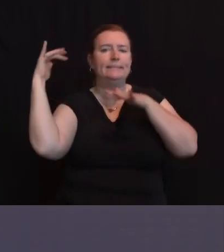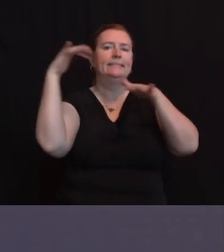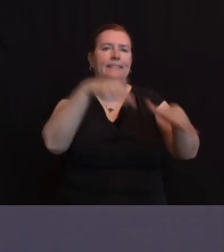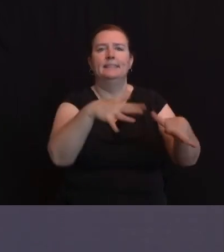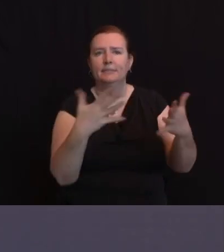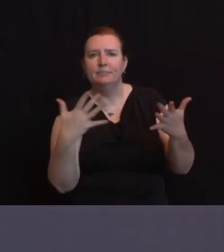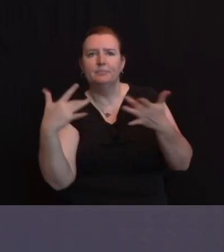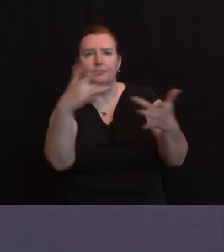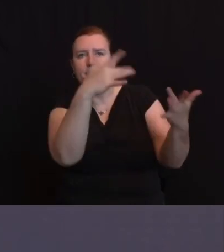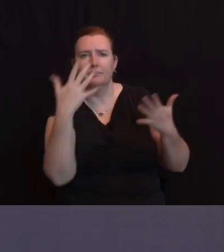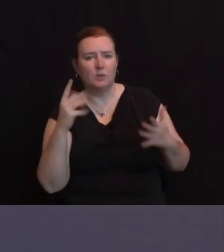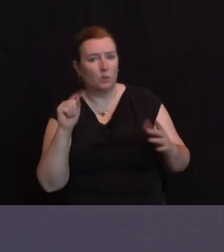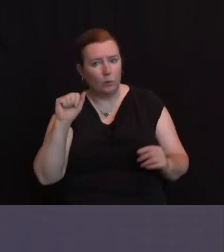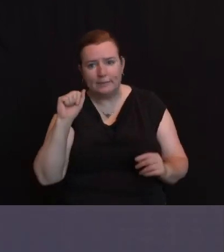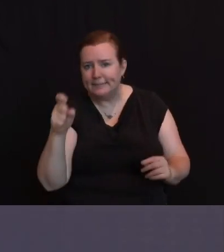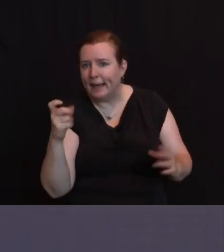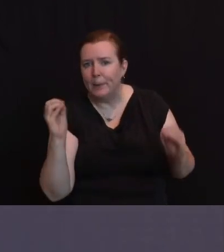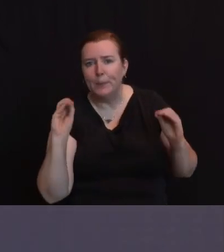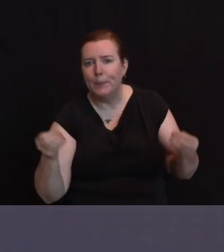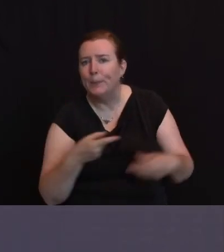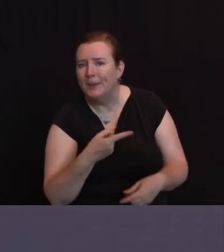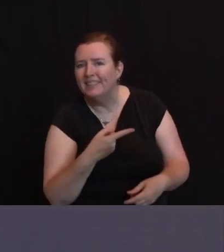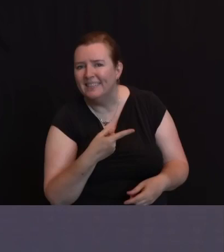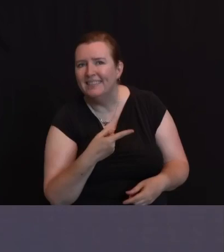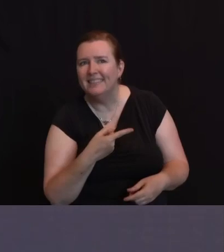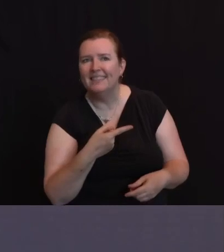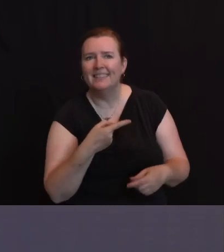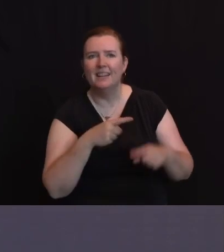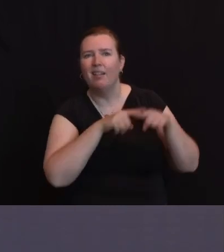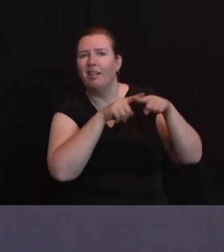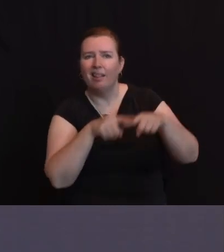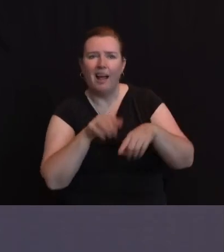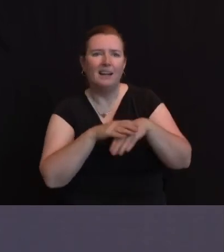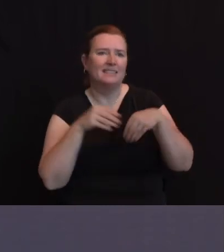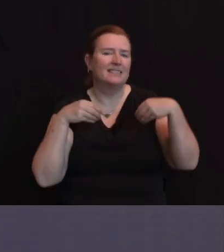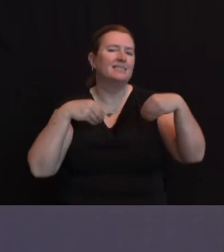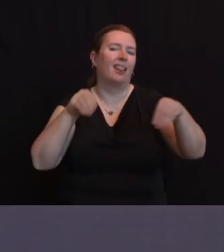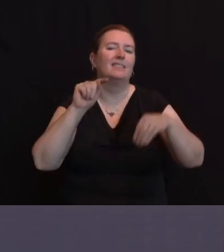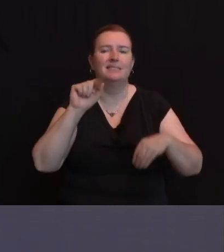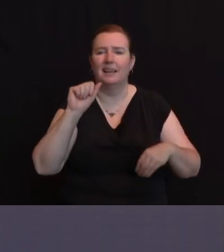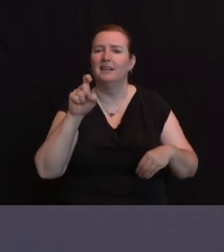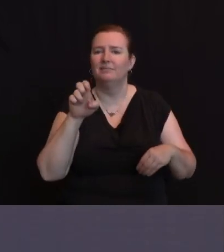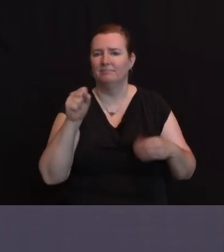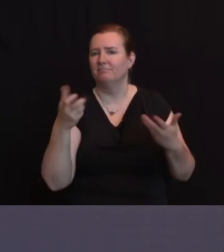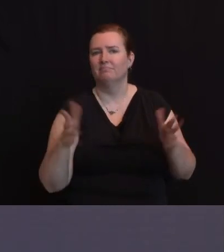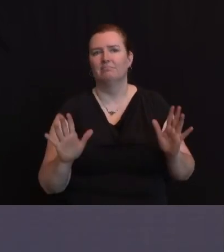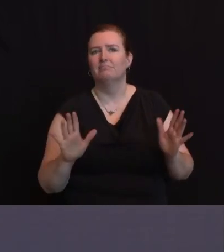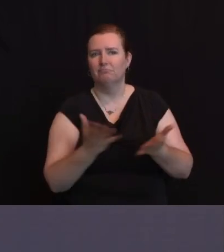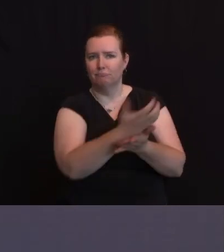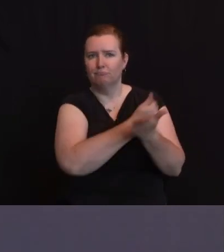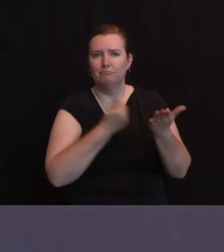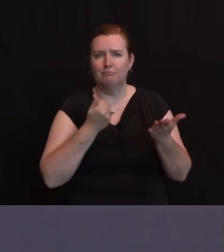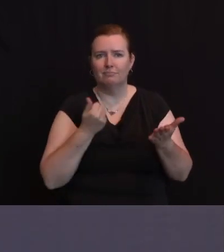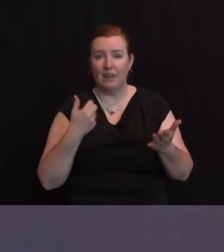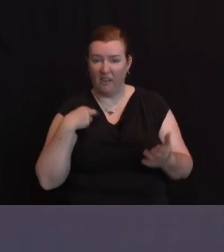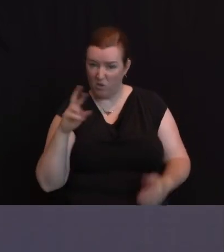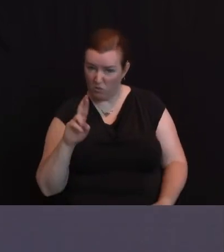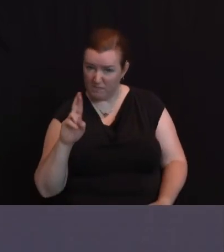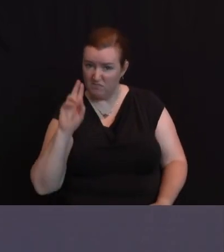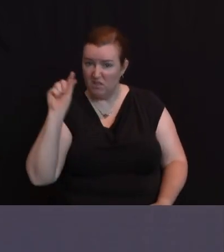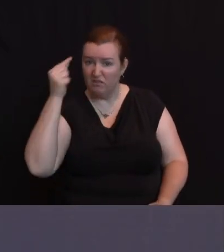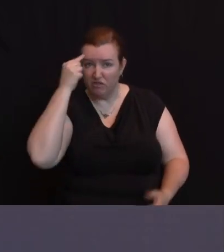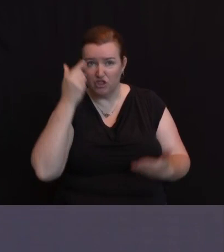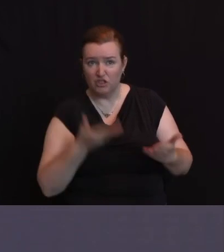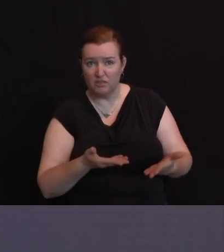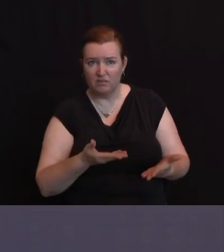is overwhelmingly relying on sales tax. That has, last I checked, a Republican governor. We wish them nothing but the very